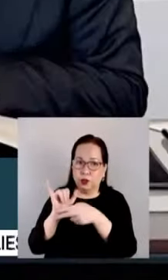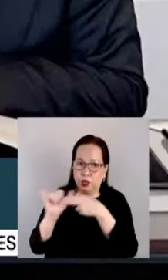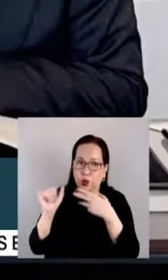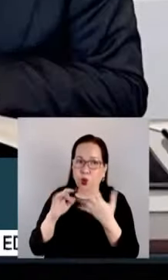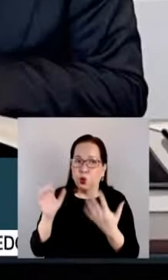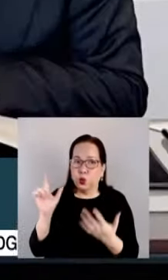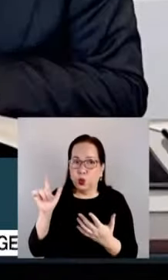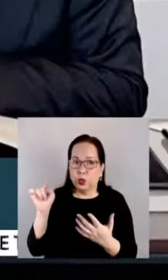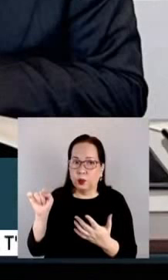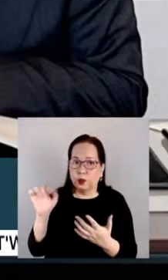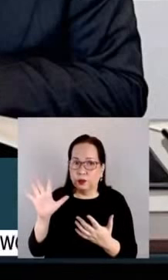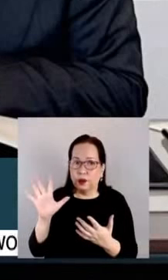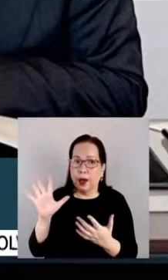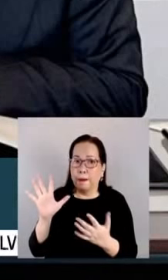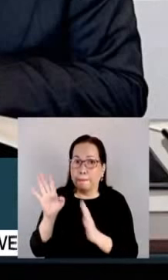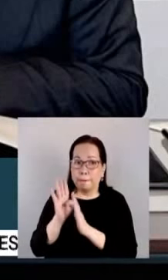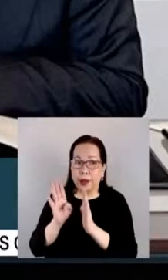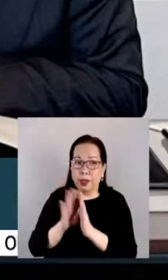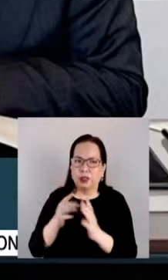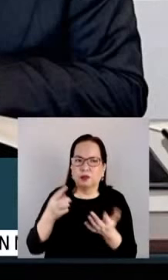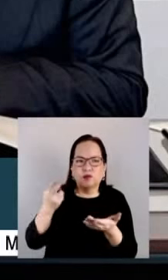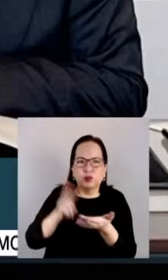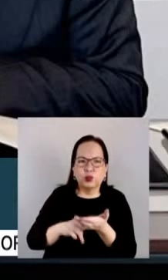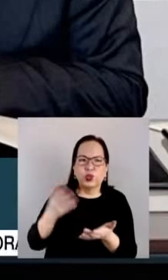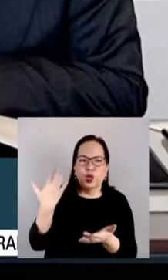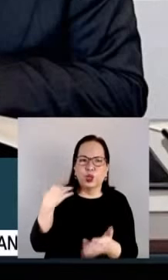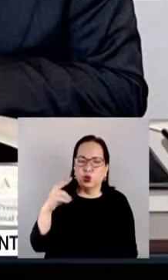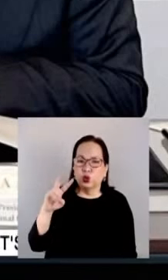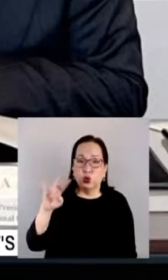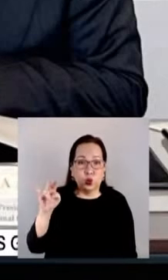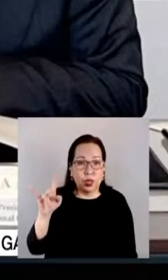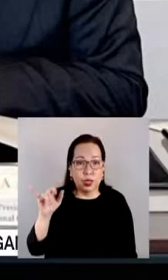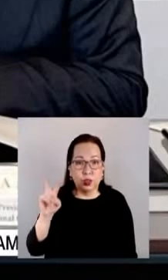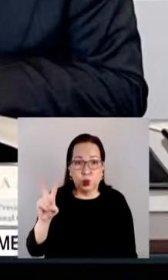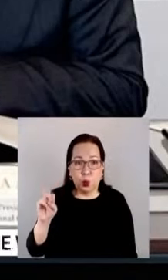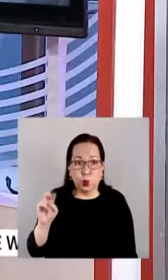signed by the two countries in July 2021.